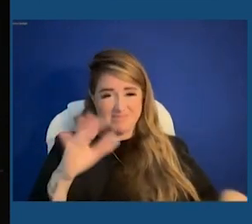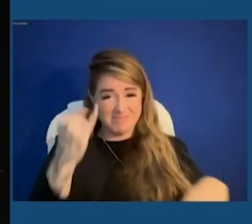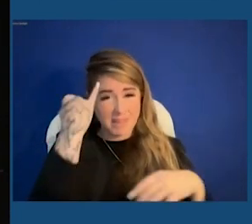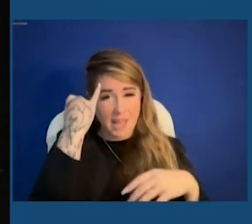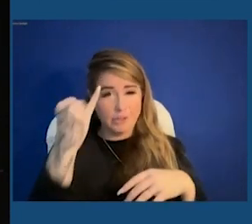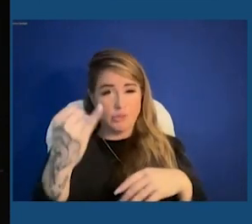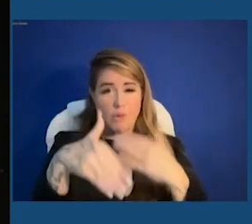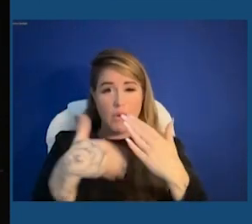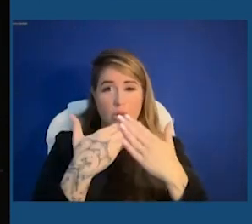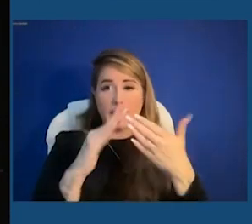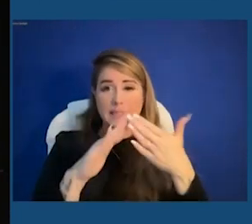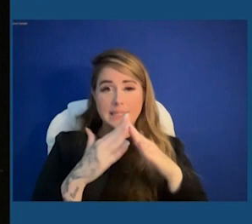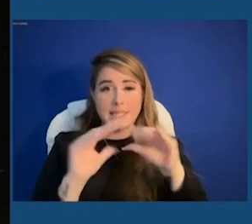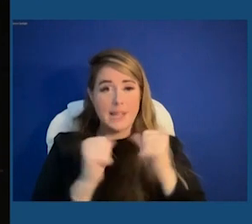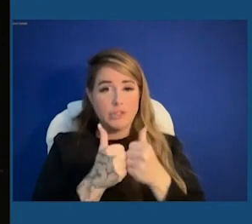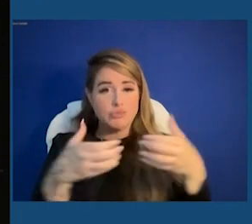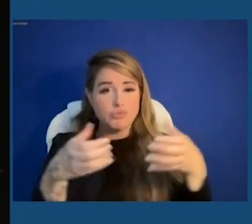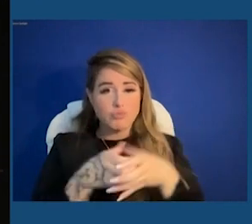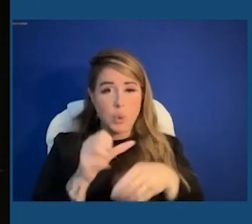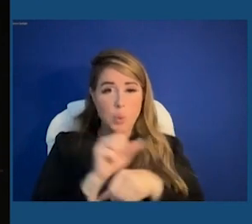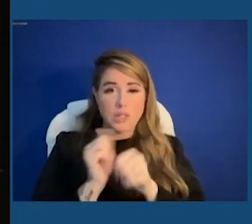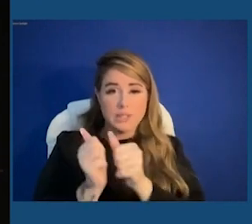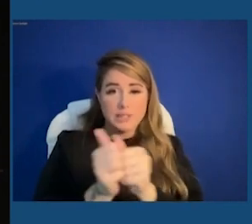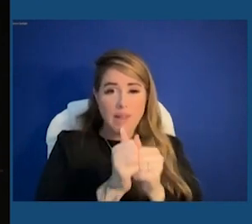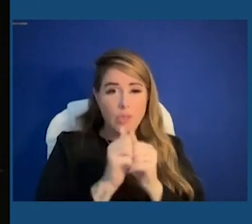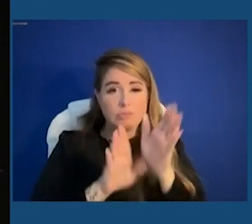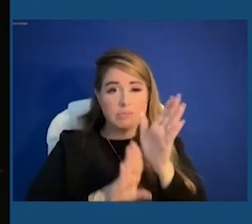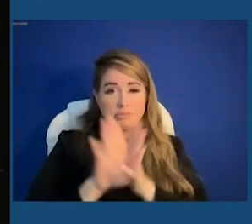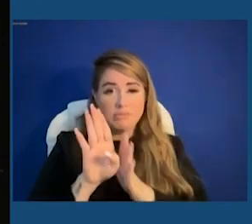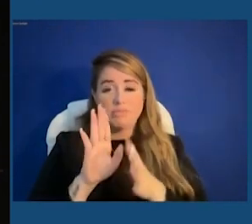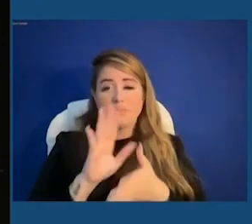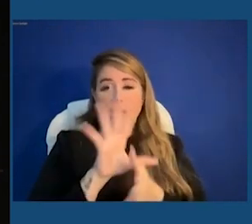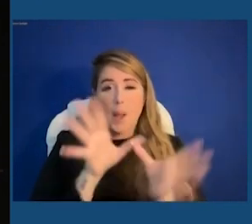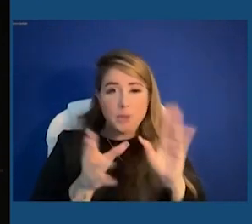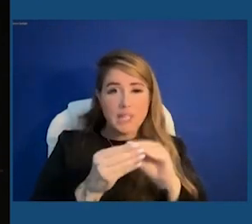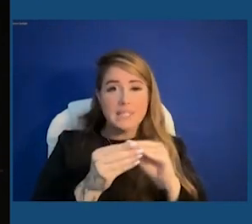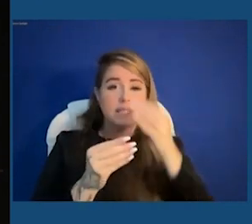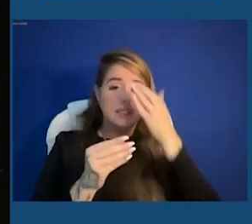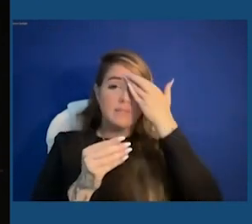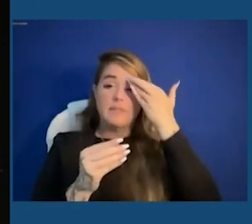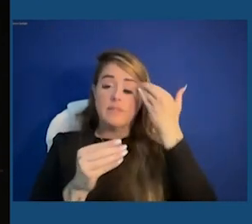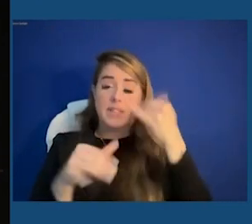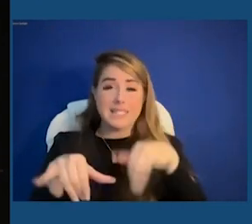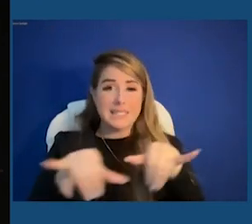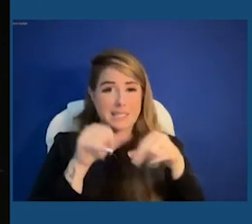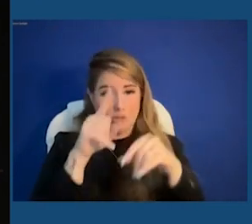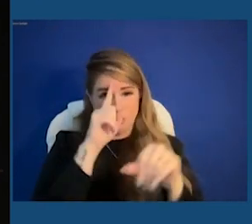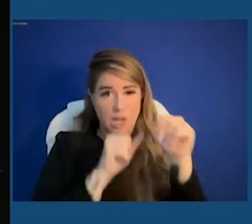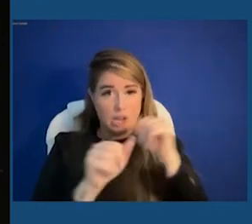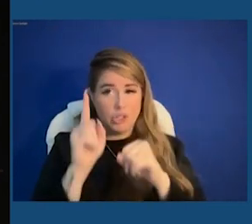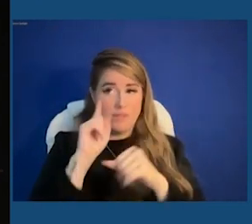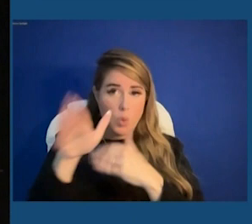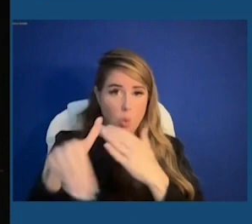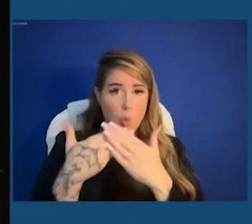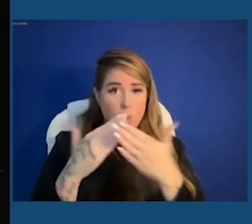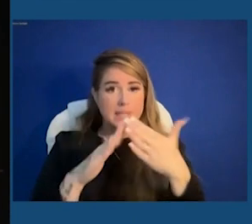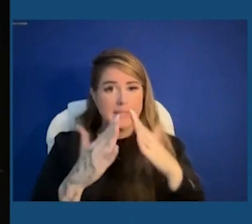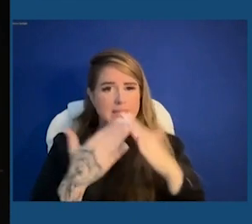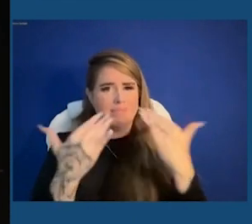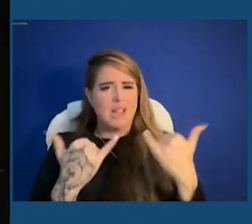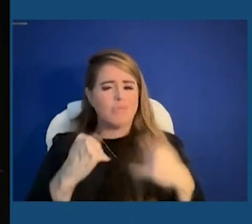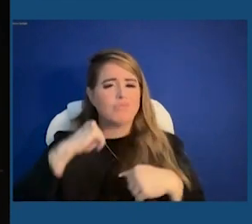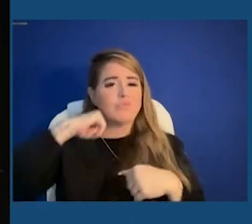these city agencies together and building out a consistent, comprehensive strategy across the city itself to be able to combat hate